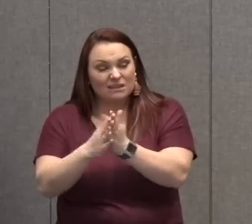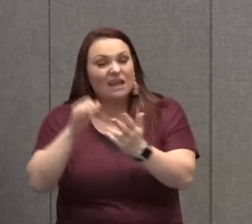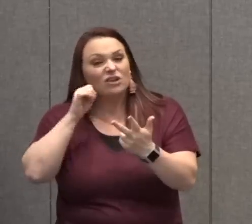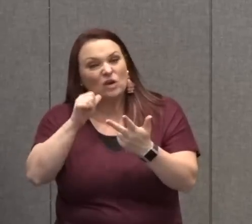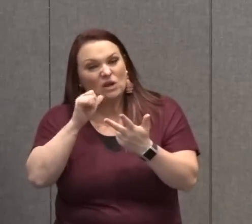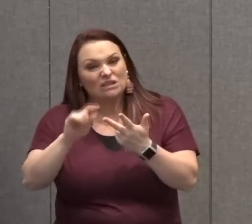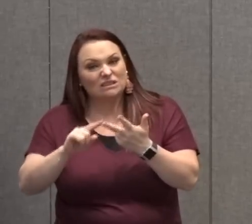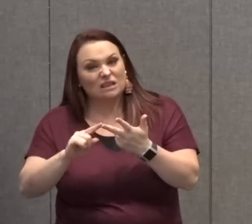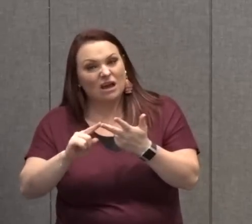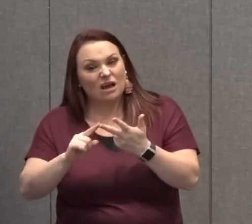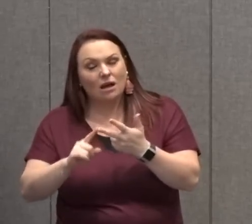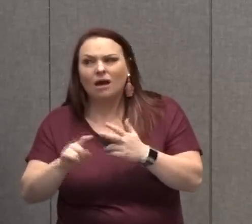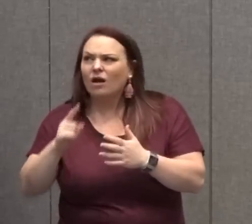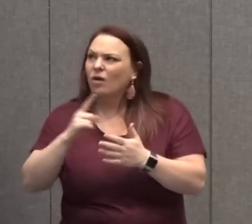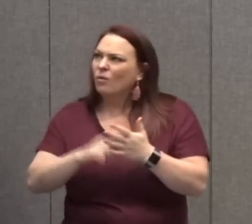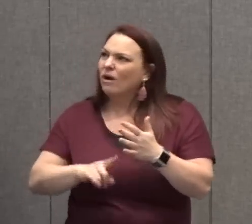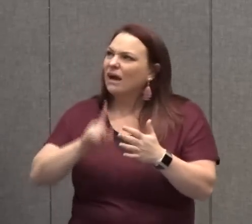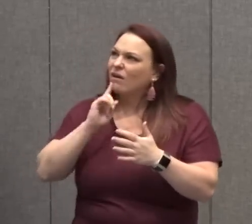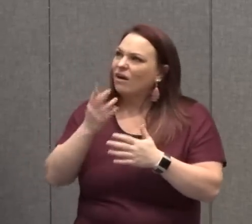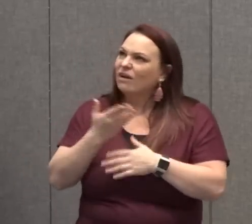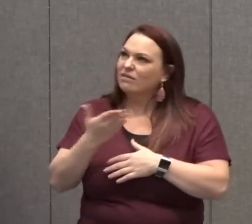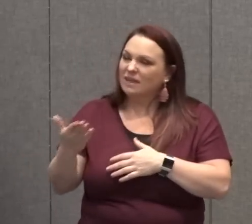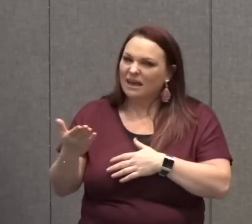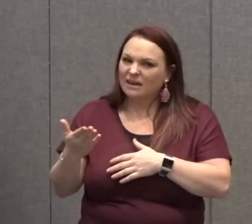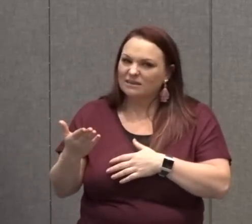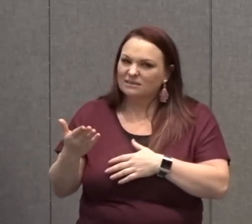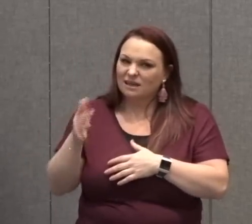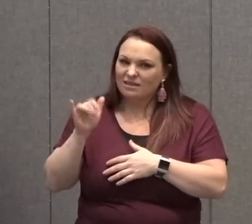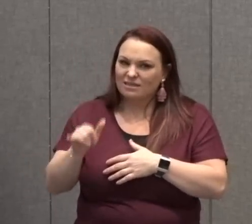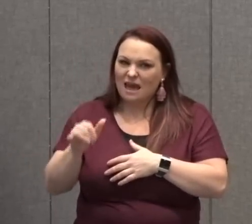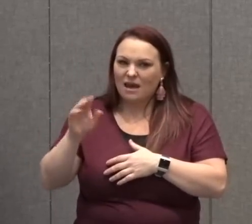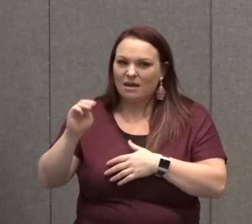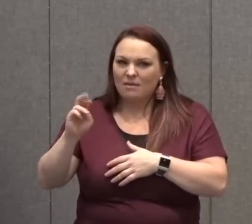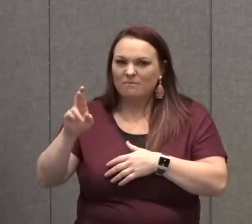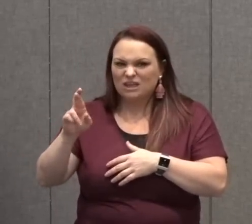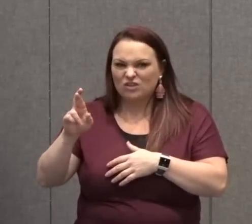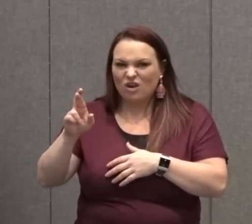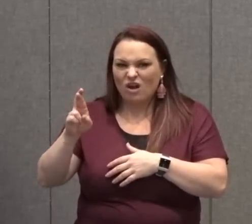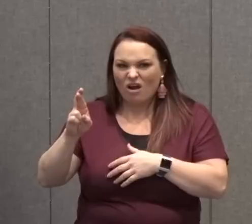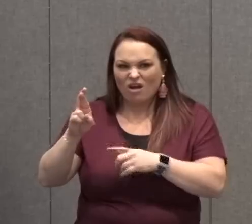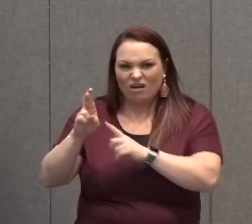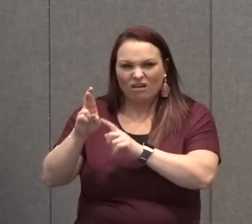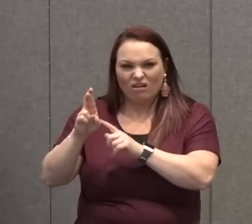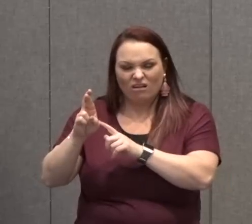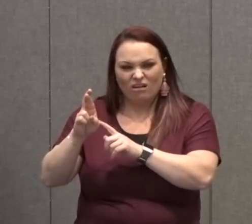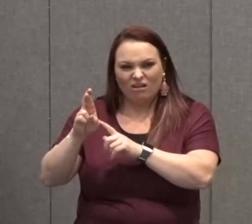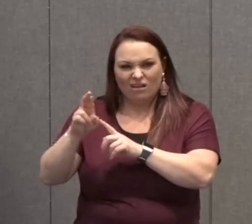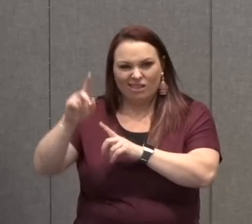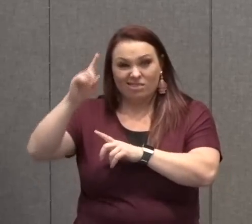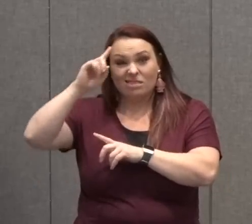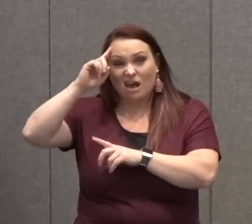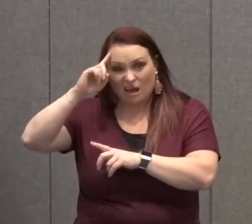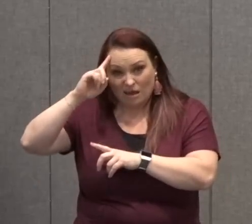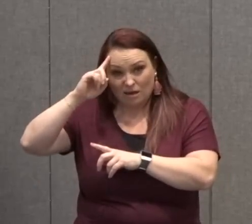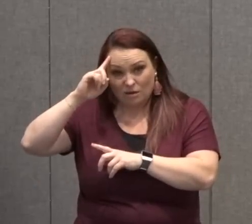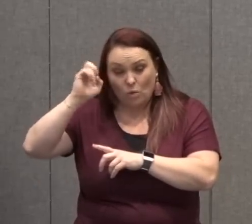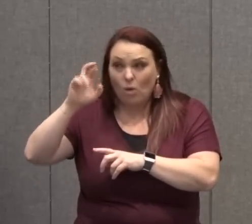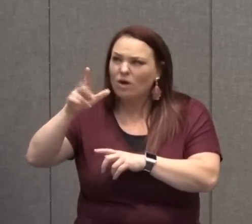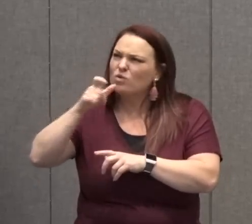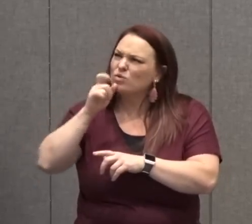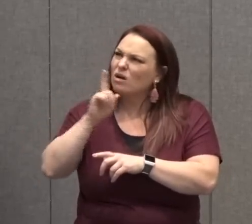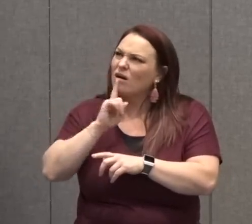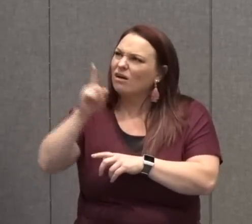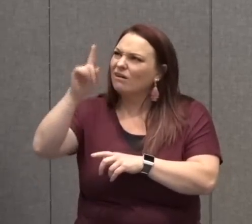what are things that Mr. R thought or who are things